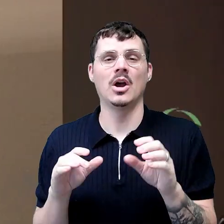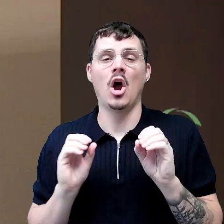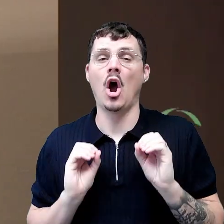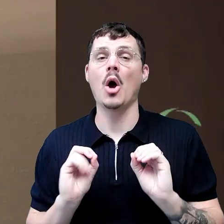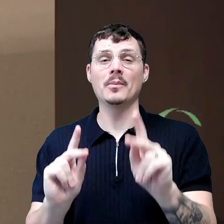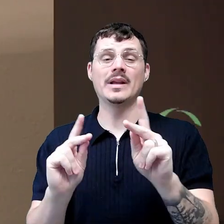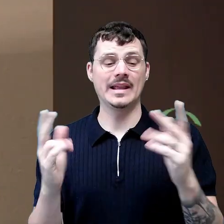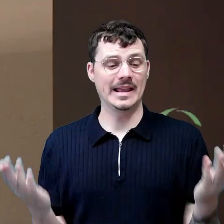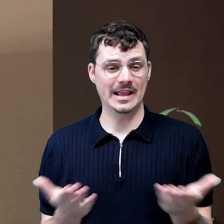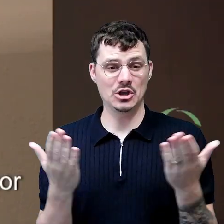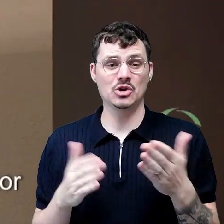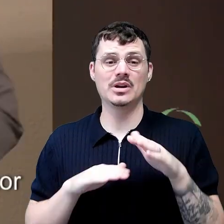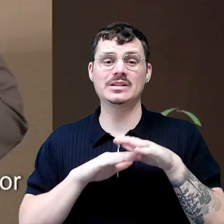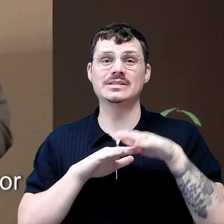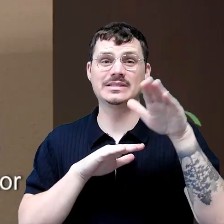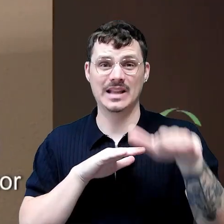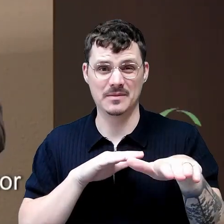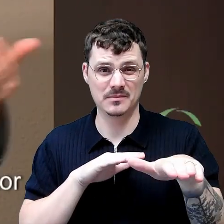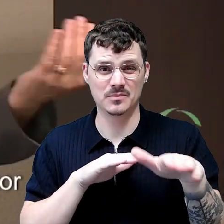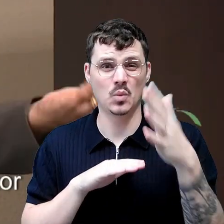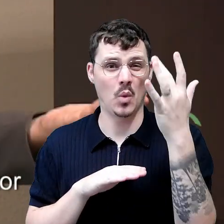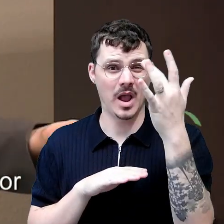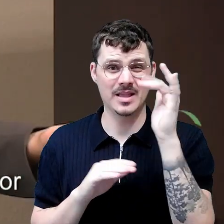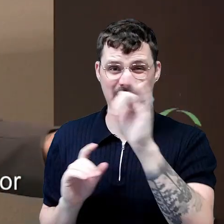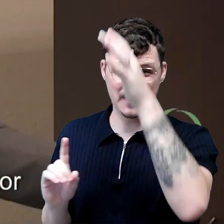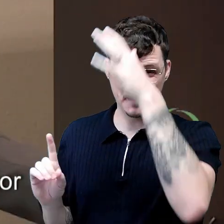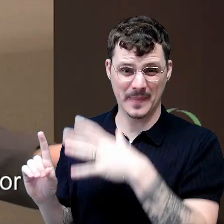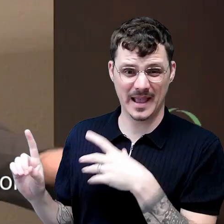at STEP because that guy,